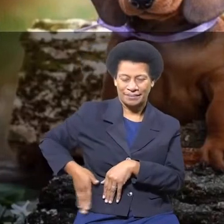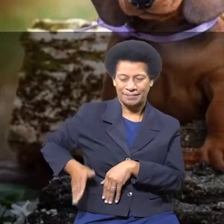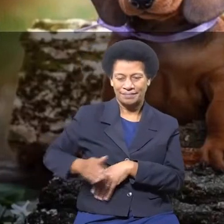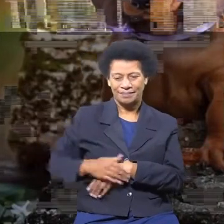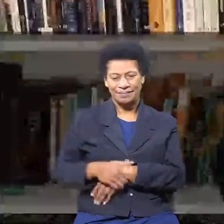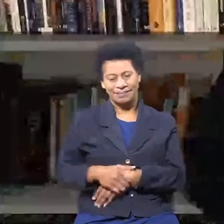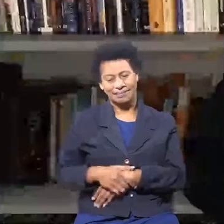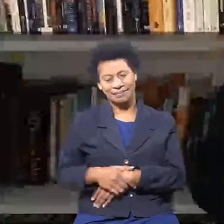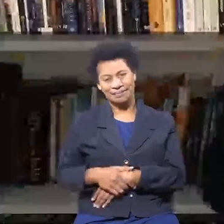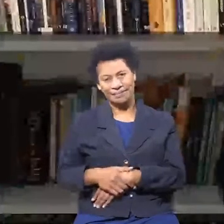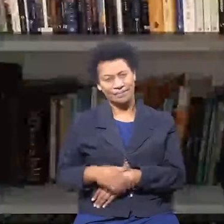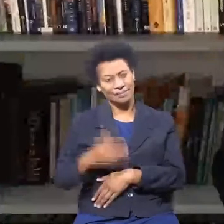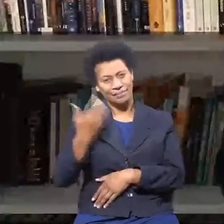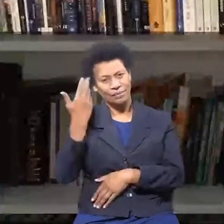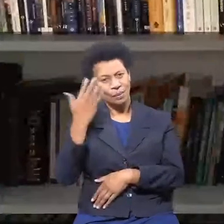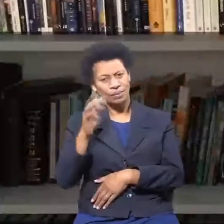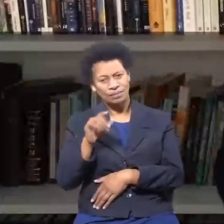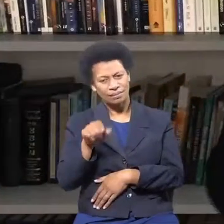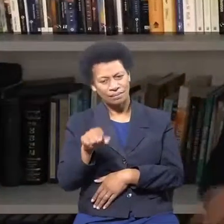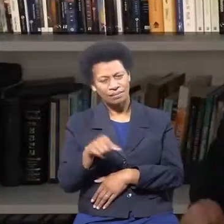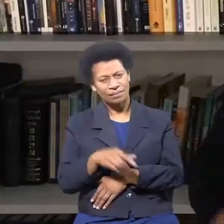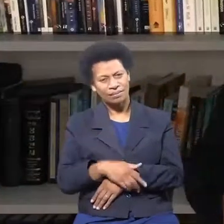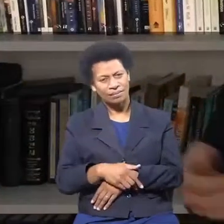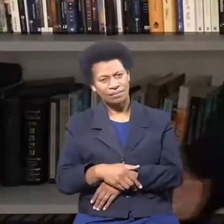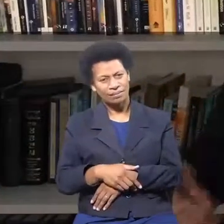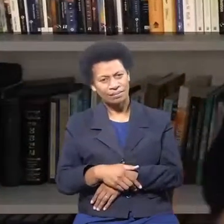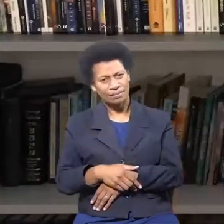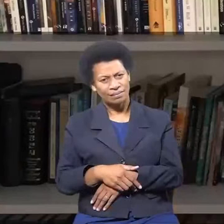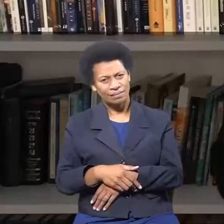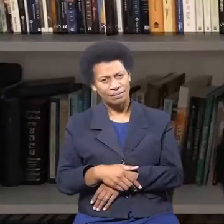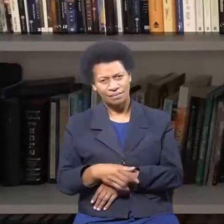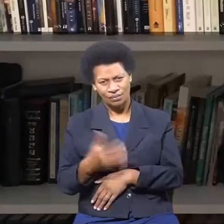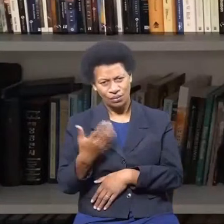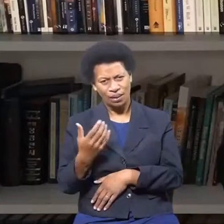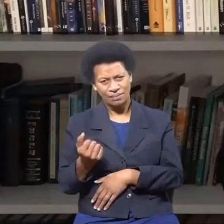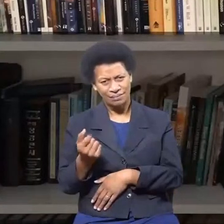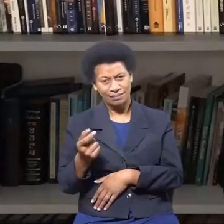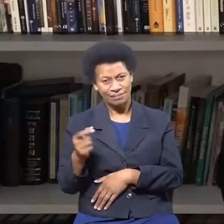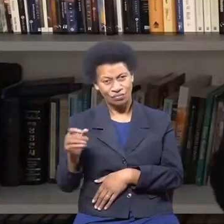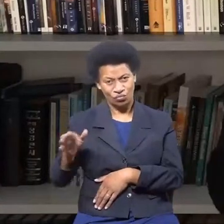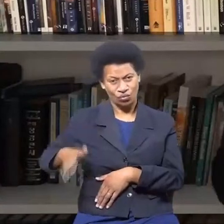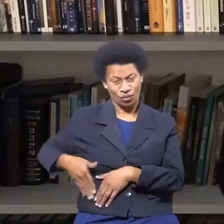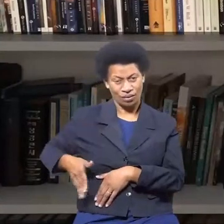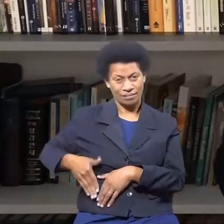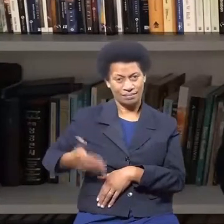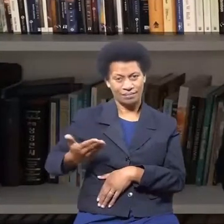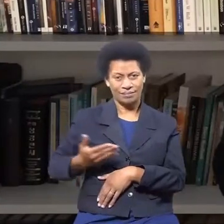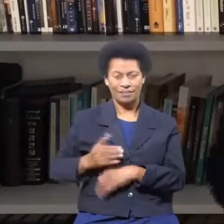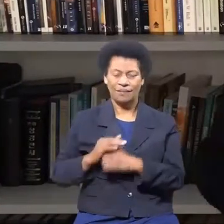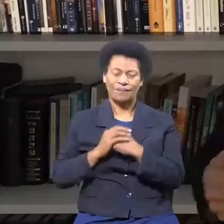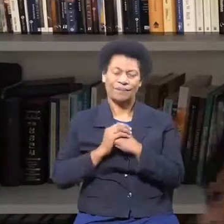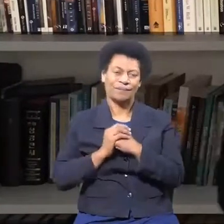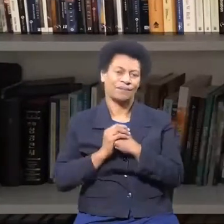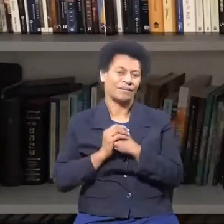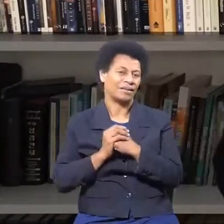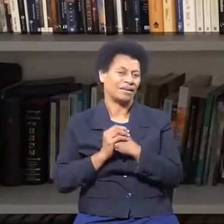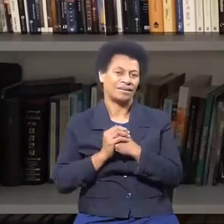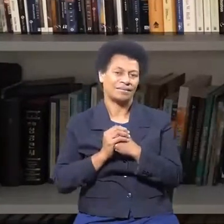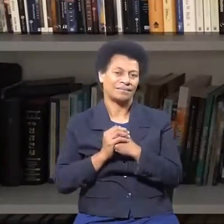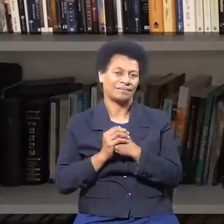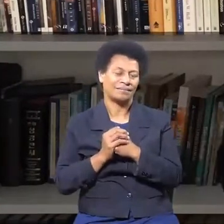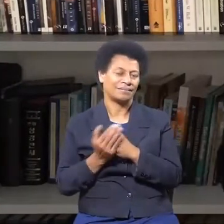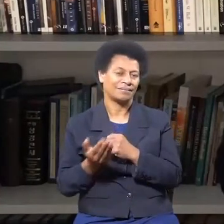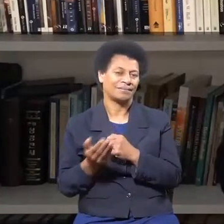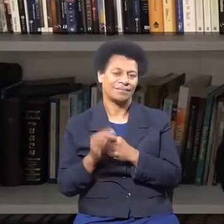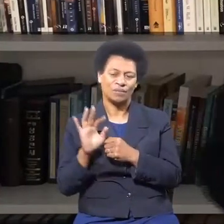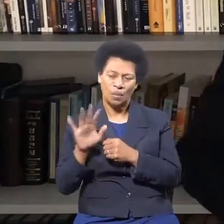dogs. Don't know if you have dogs yourself or whether you have dogs nearby, but dogs are very friendly